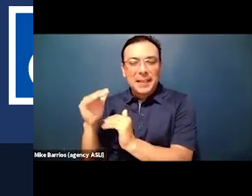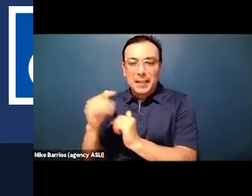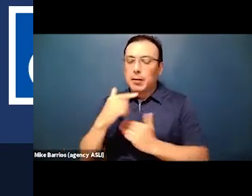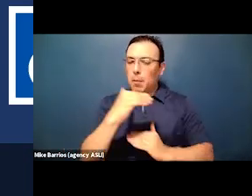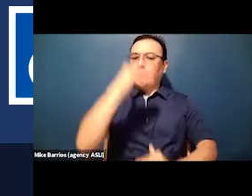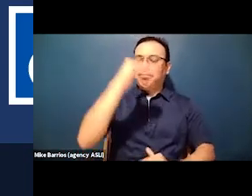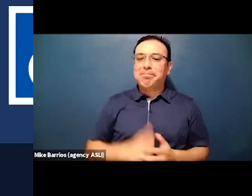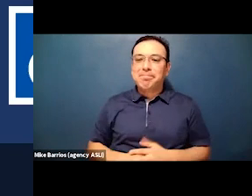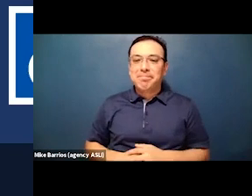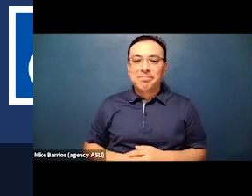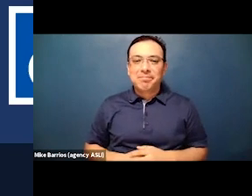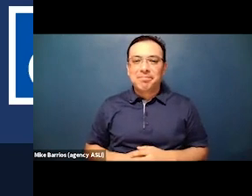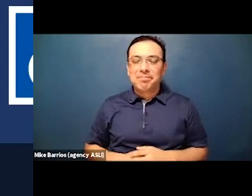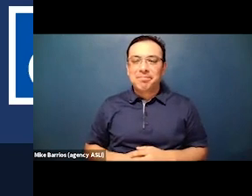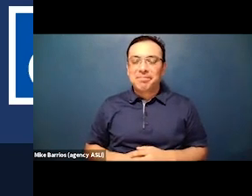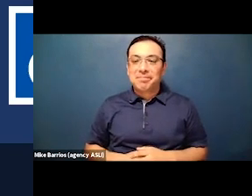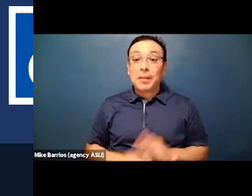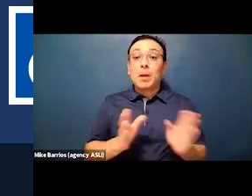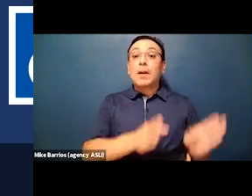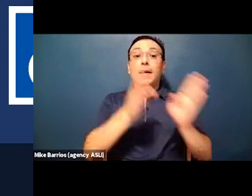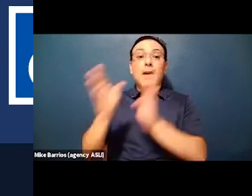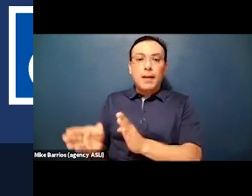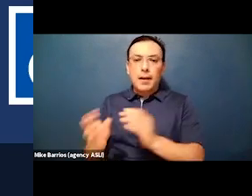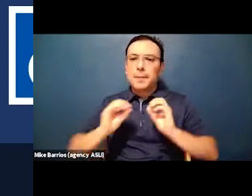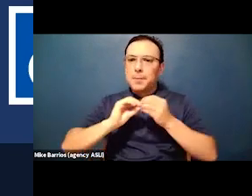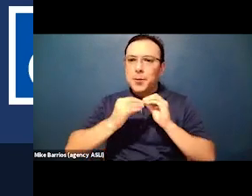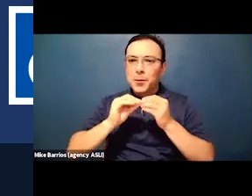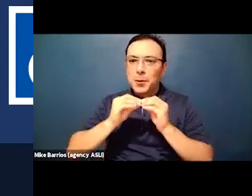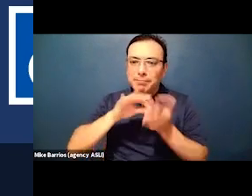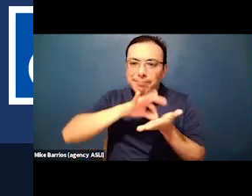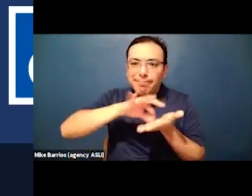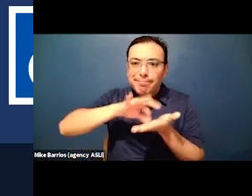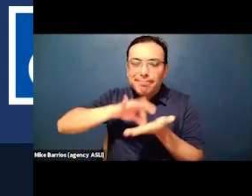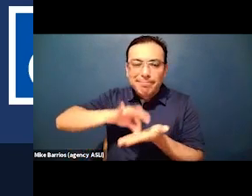pizza pie of the population of New York at about